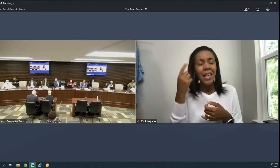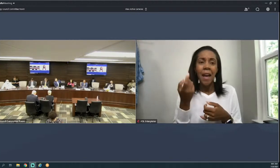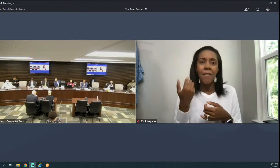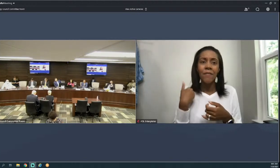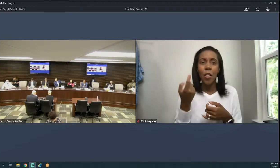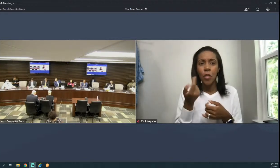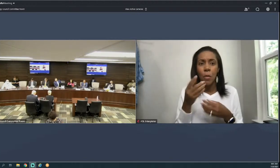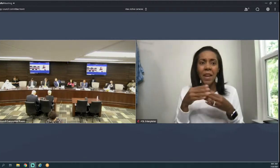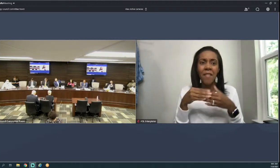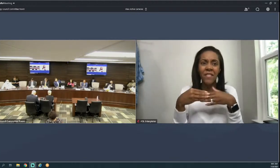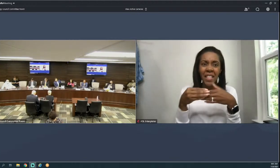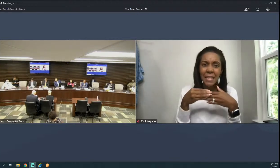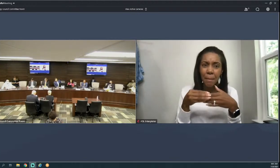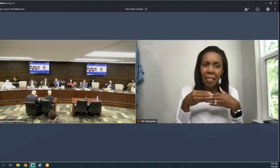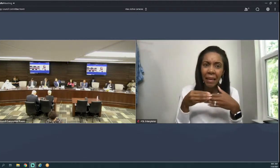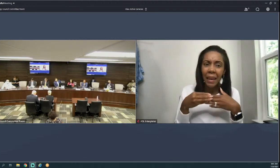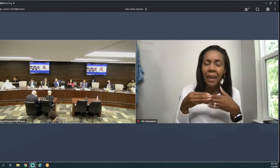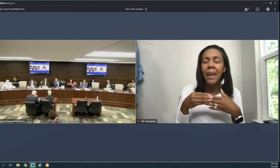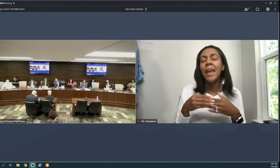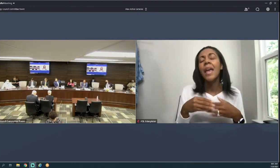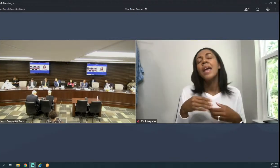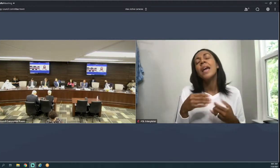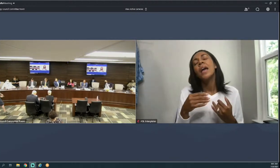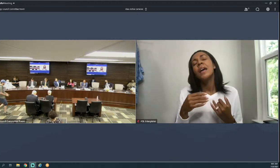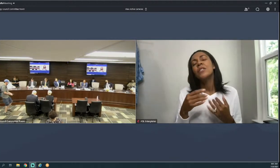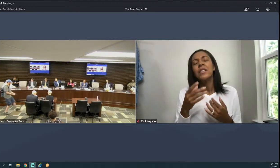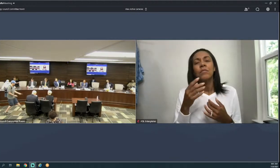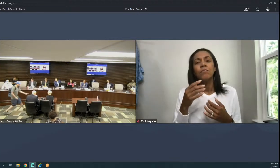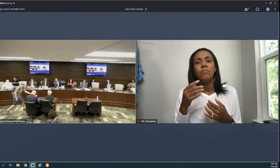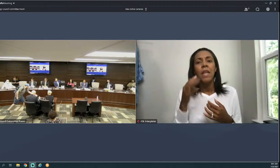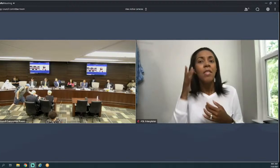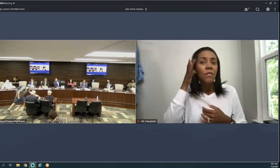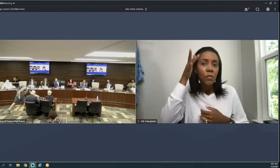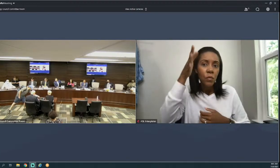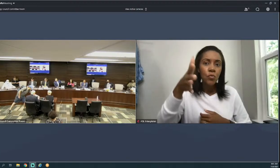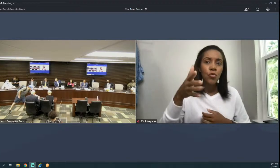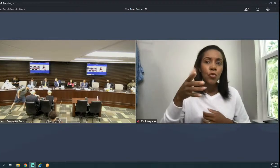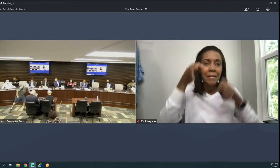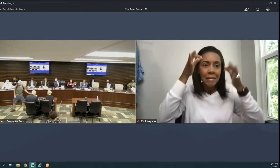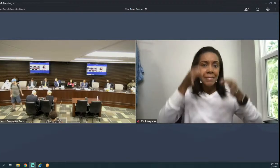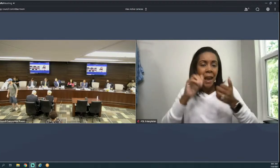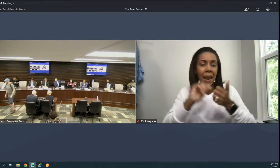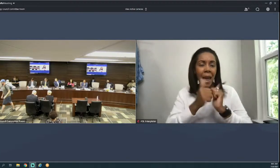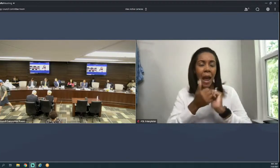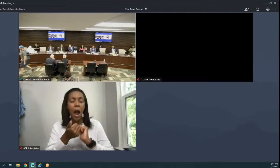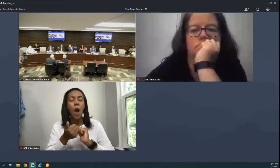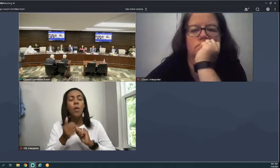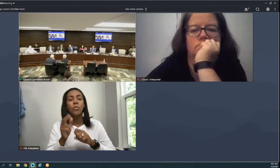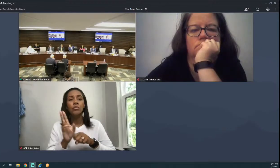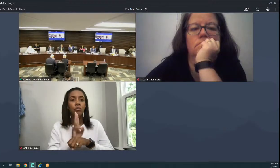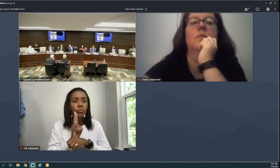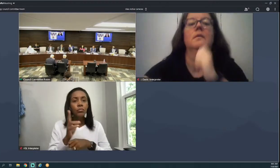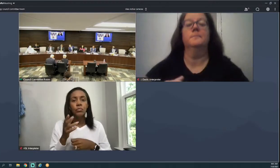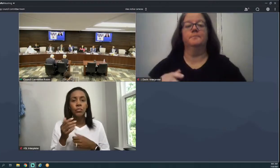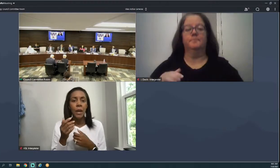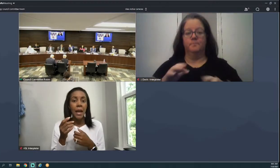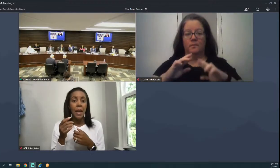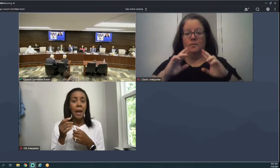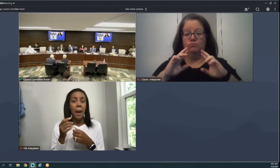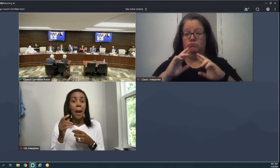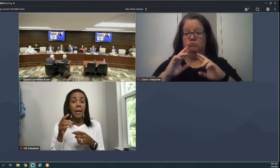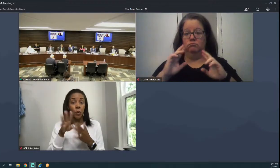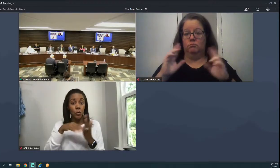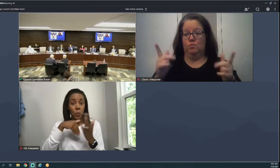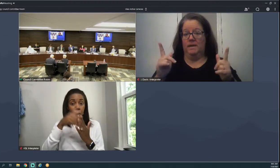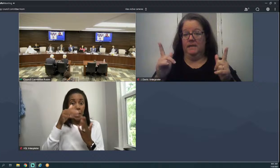you move forward to determine how the usage goes. Many of those are, some painted lines on the ground that can